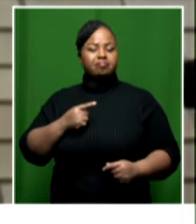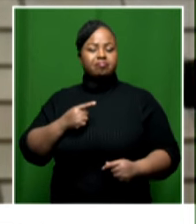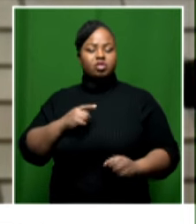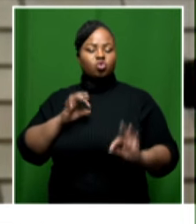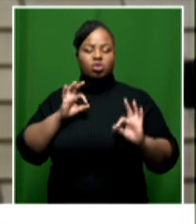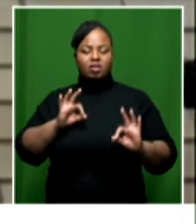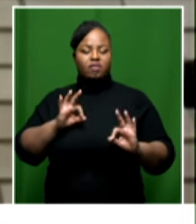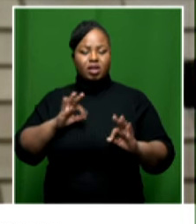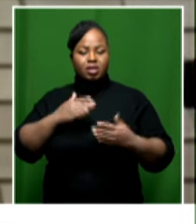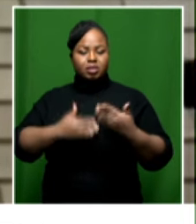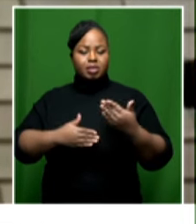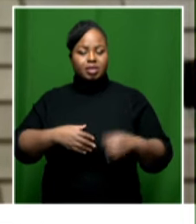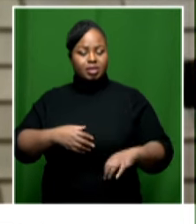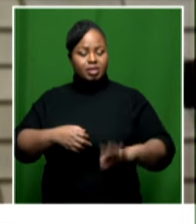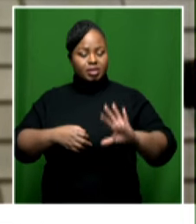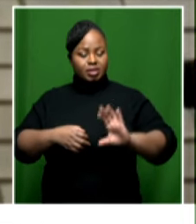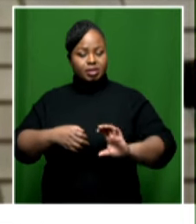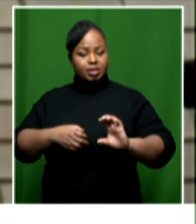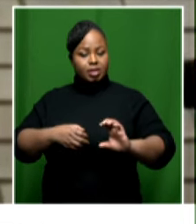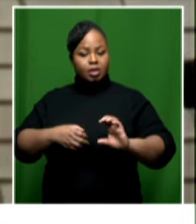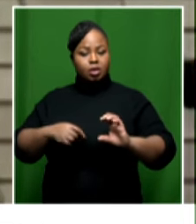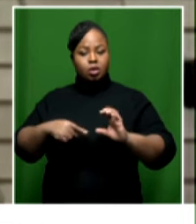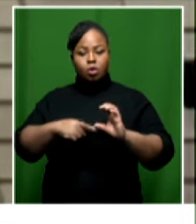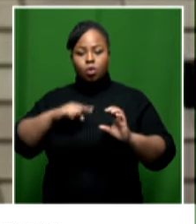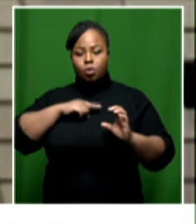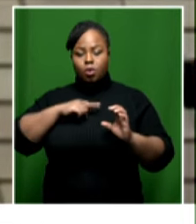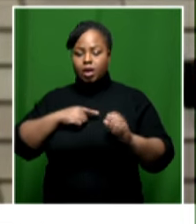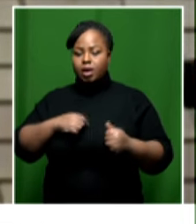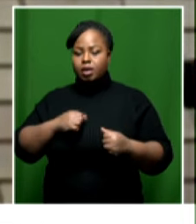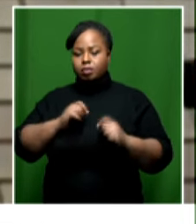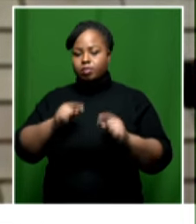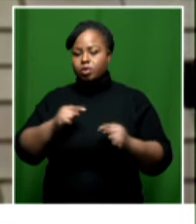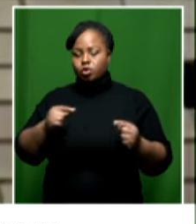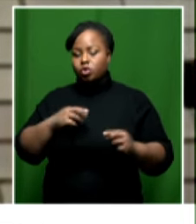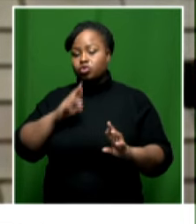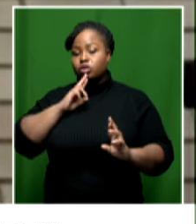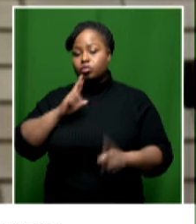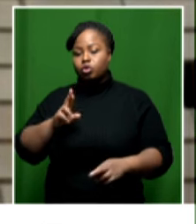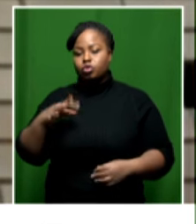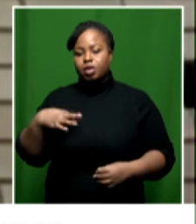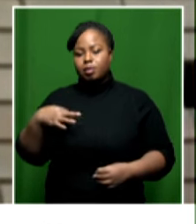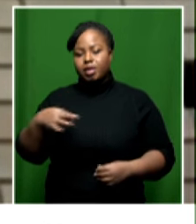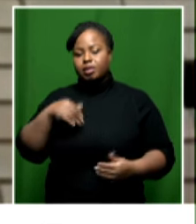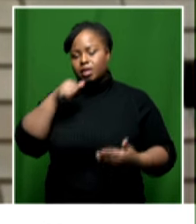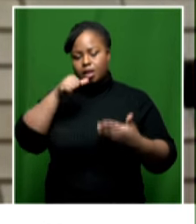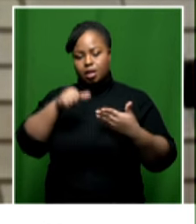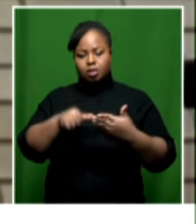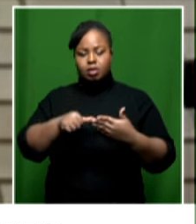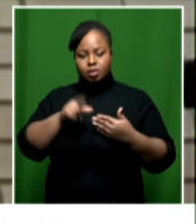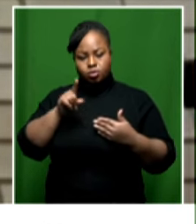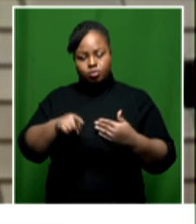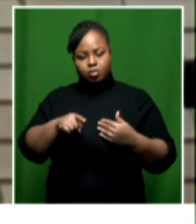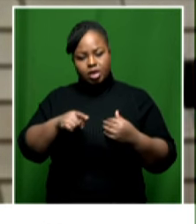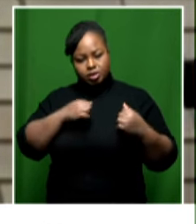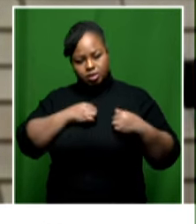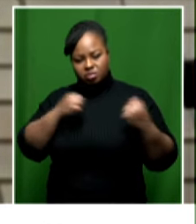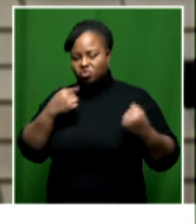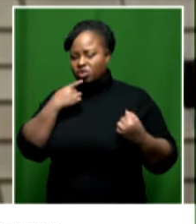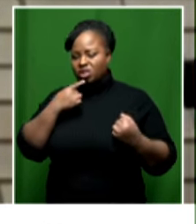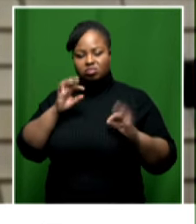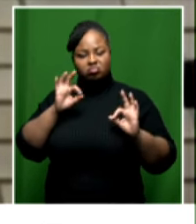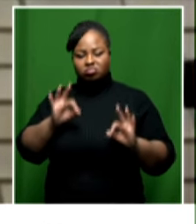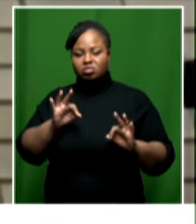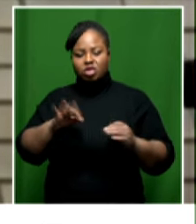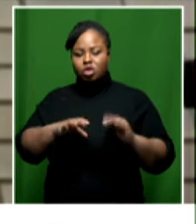that the failure to further respond to the applicant's letter in this connection is to be declared to be invalid